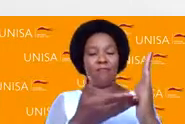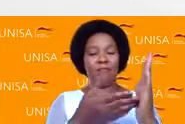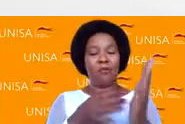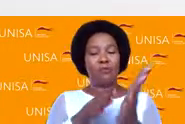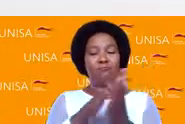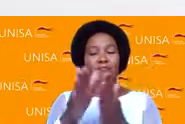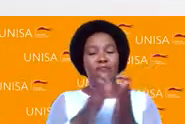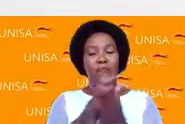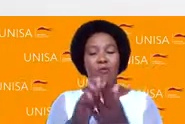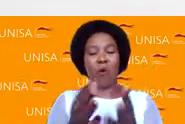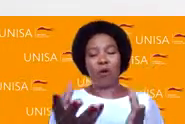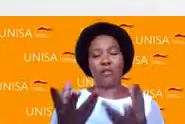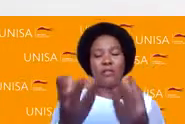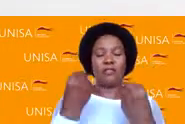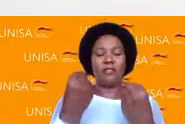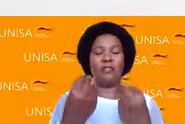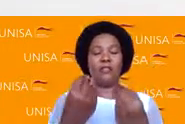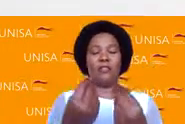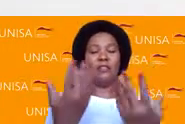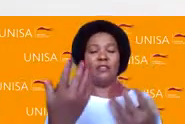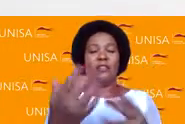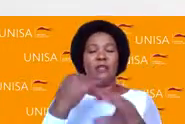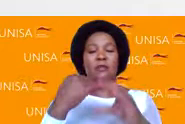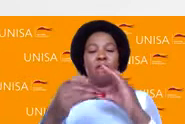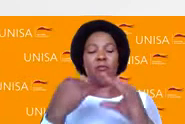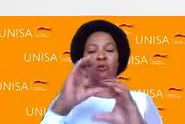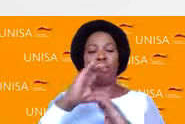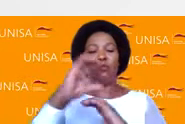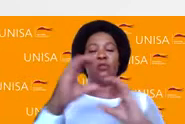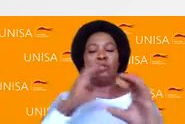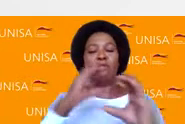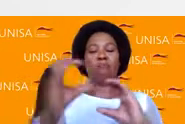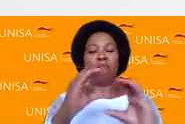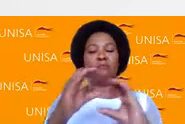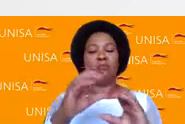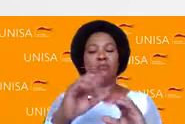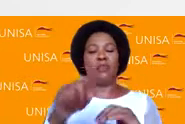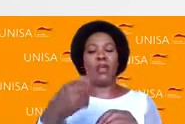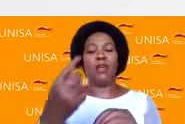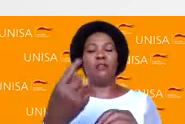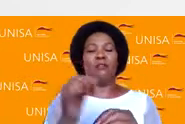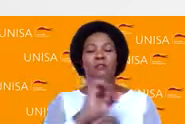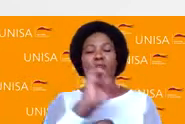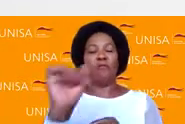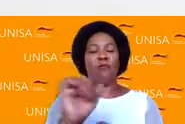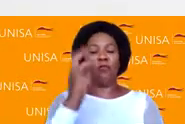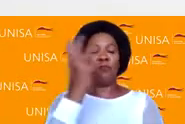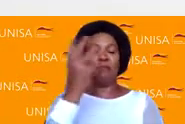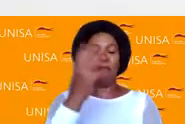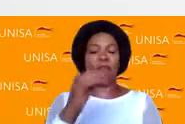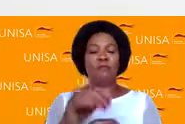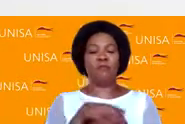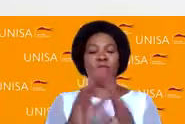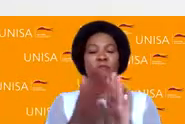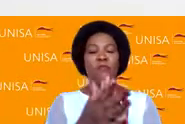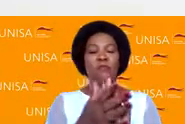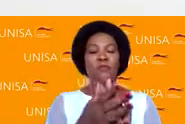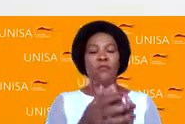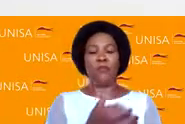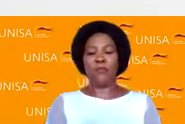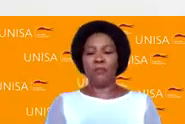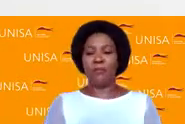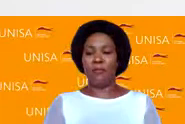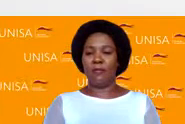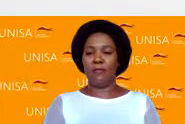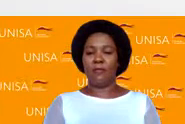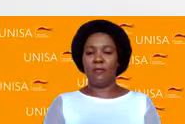a few notifications from announcements. As mentioned, currently, the announcements are not being sent through, so you have to go to myModules